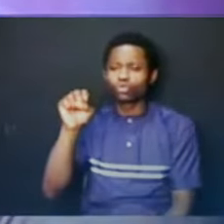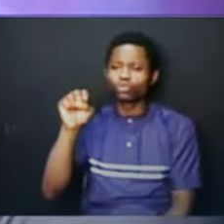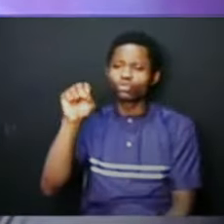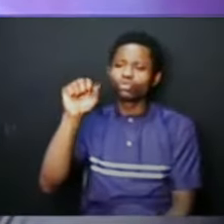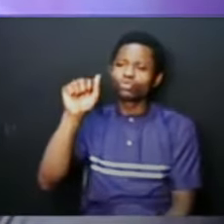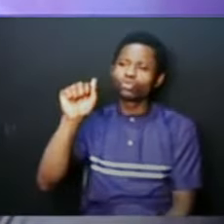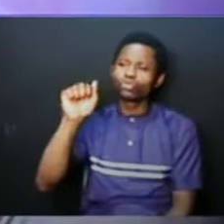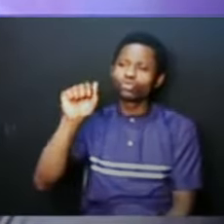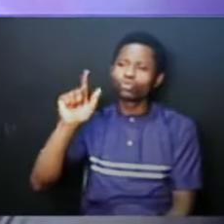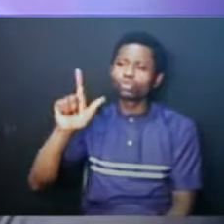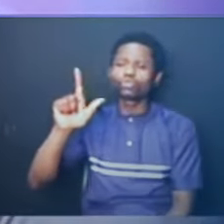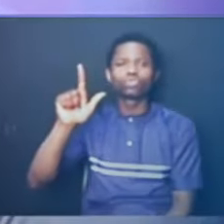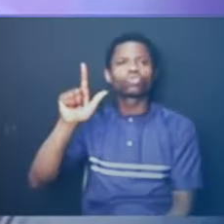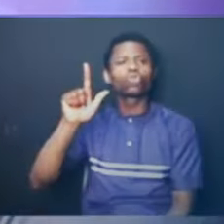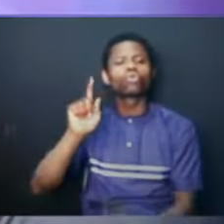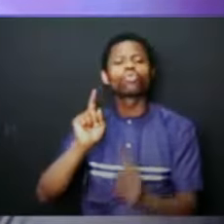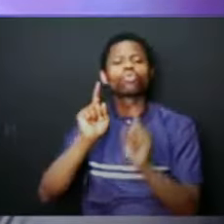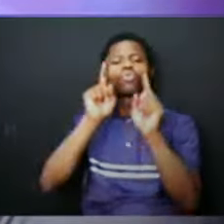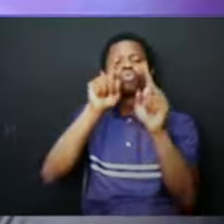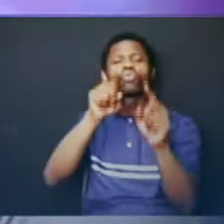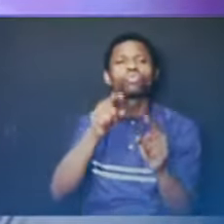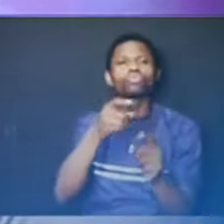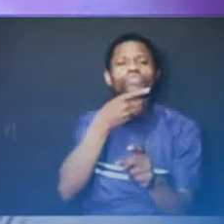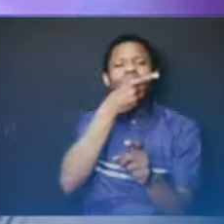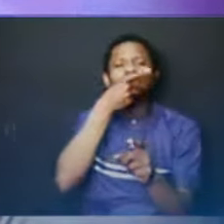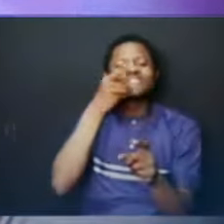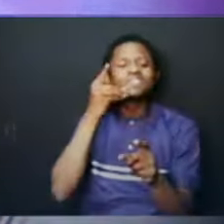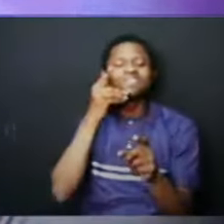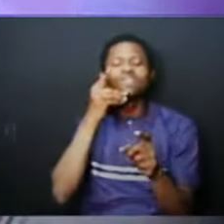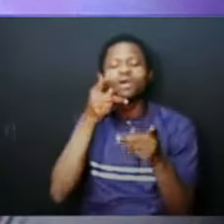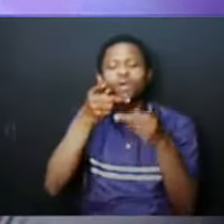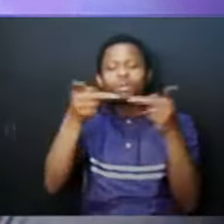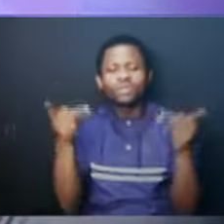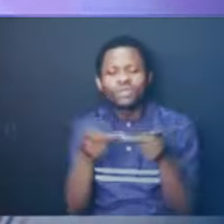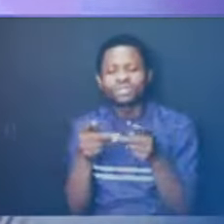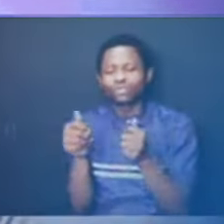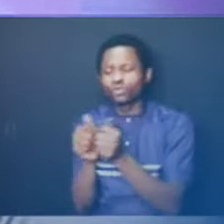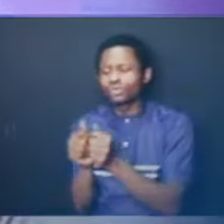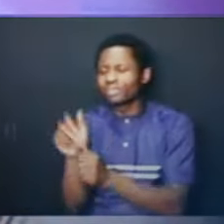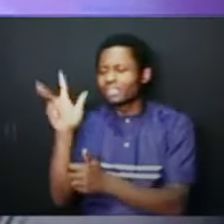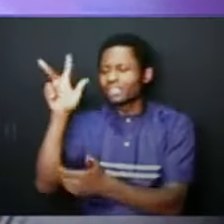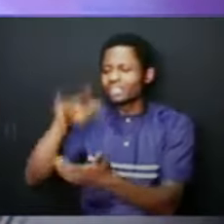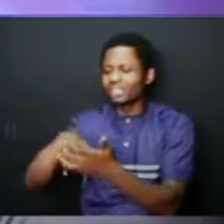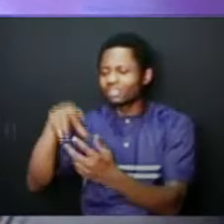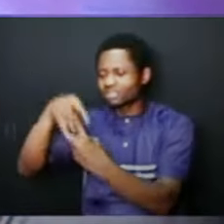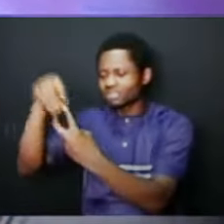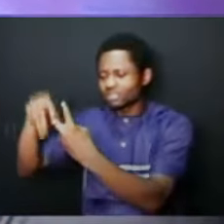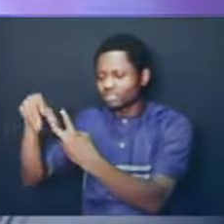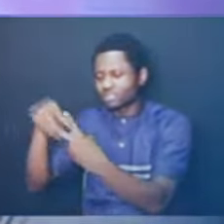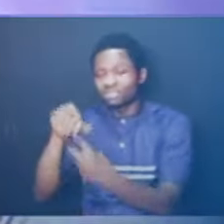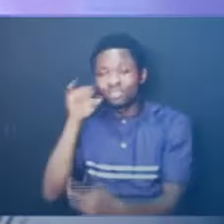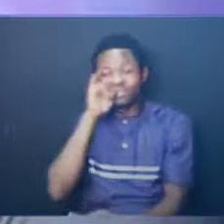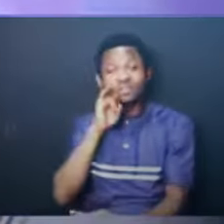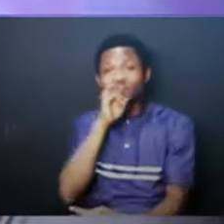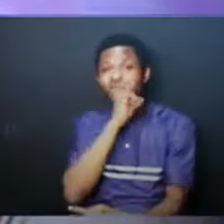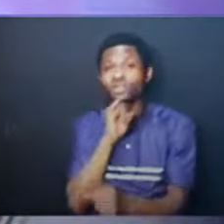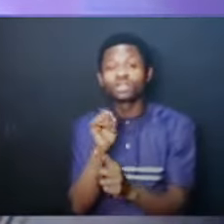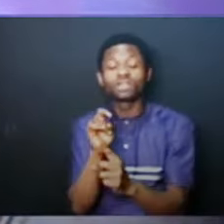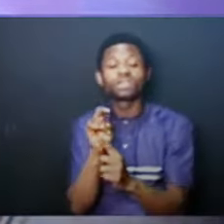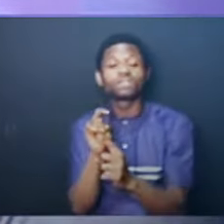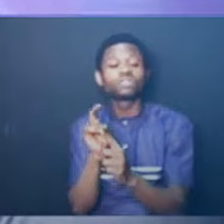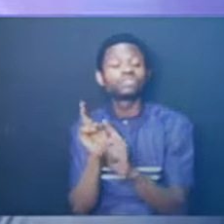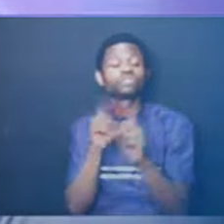Ziph with his 3,000 selected Israel troops to search for